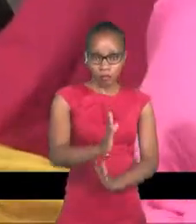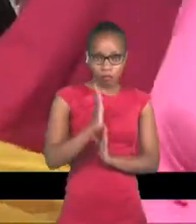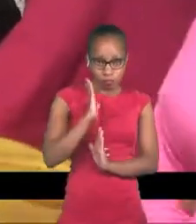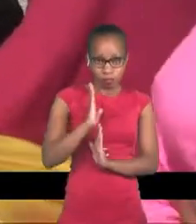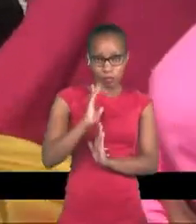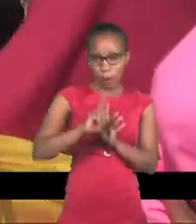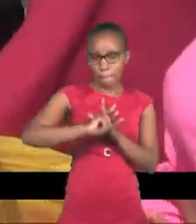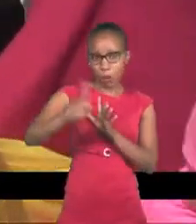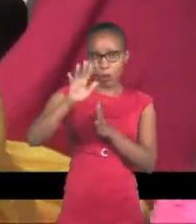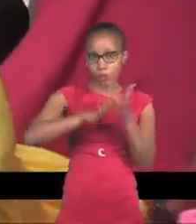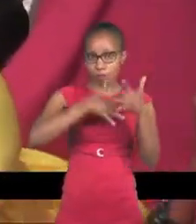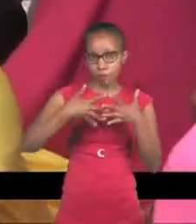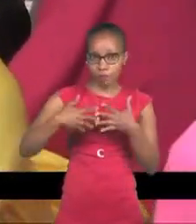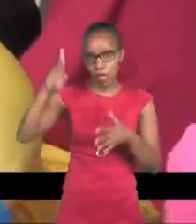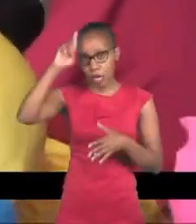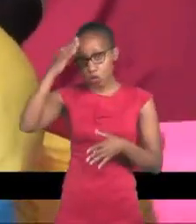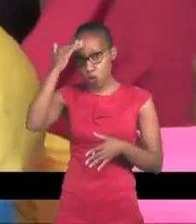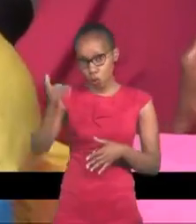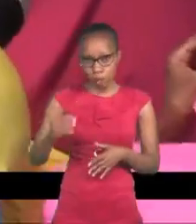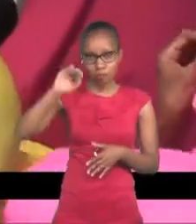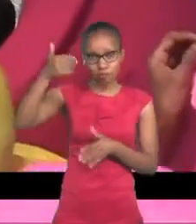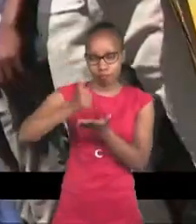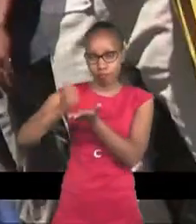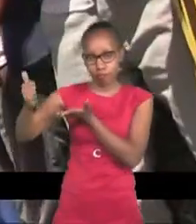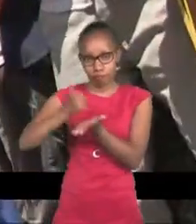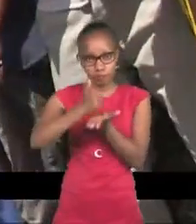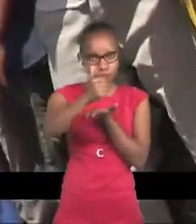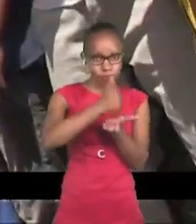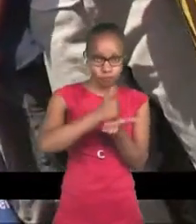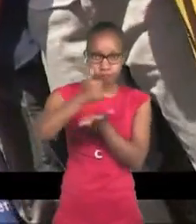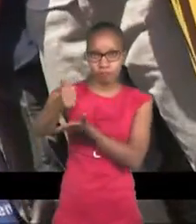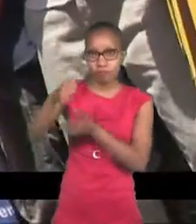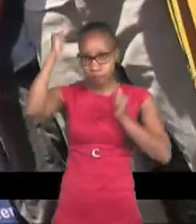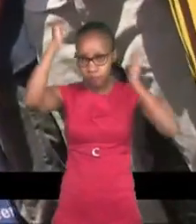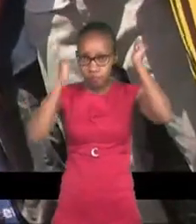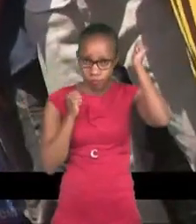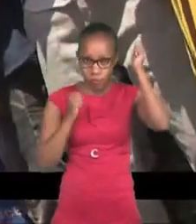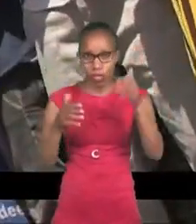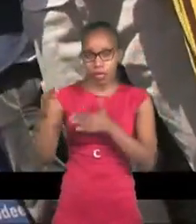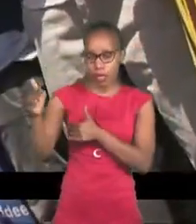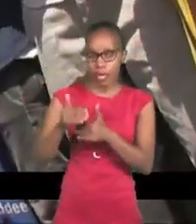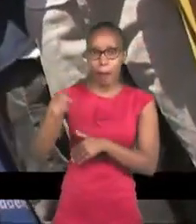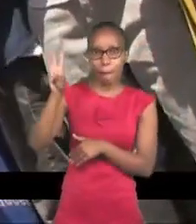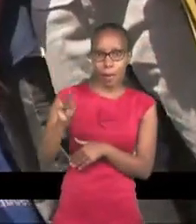in Mogadishu, and he is the reason Mogadishu deployed troops in Gedo near Mandera. Farmajo accused